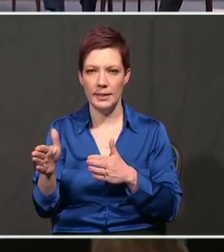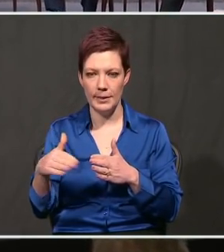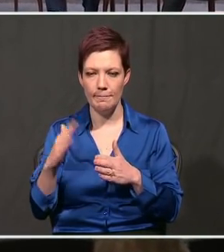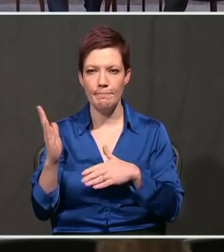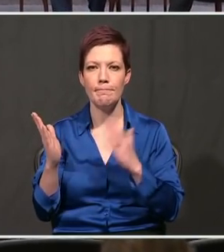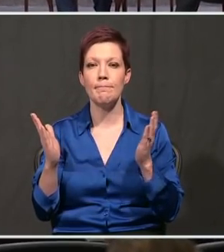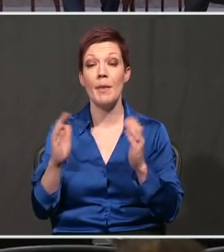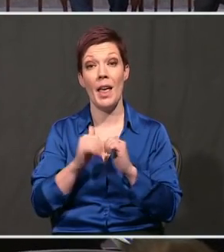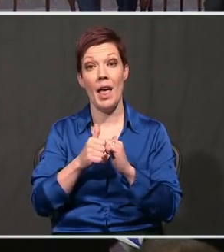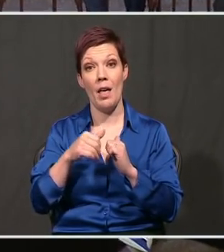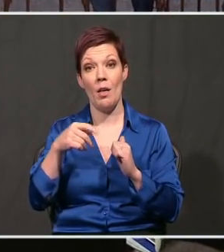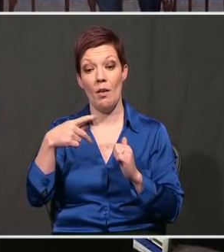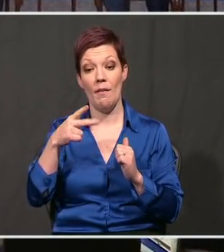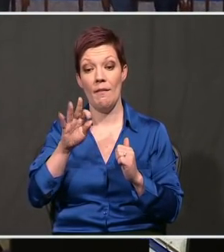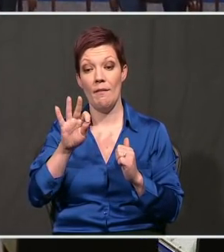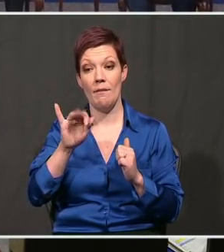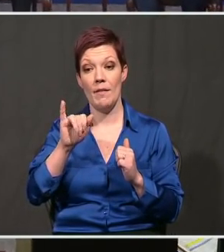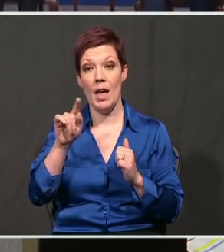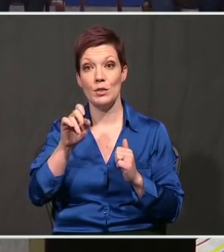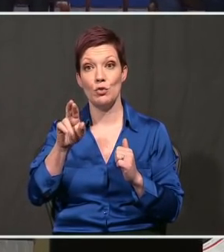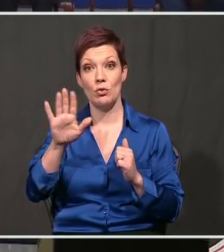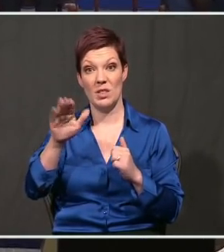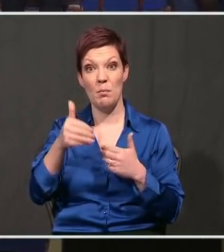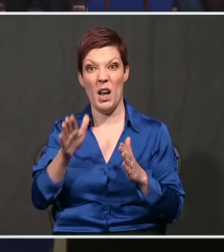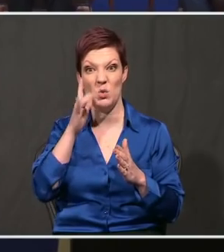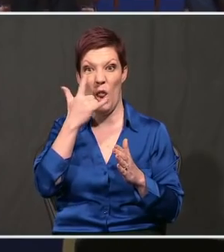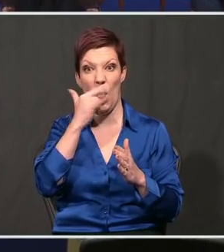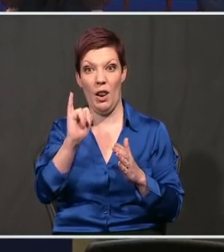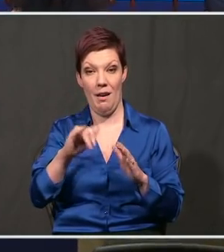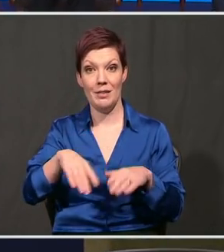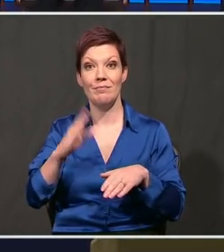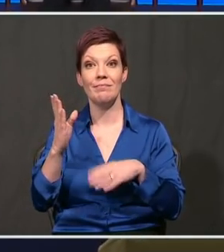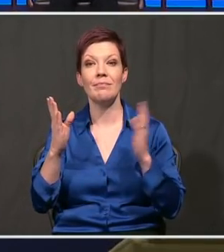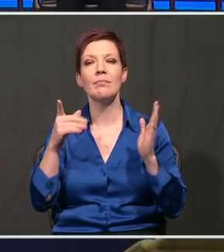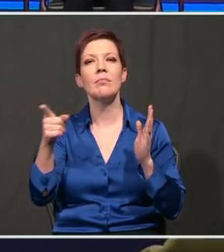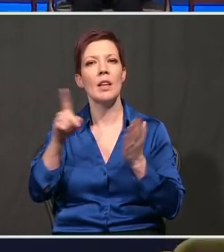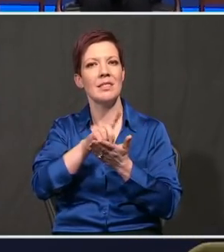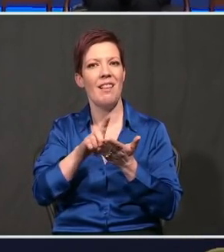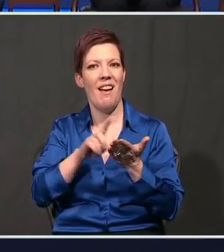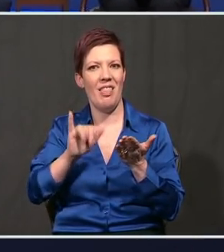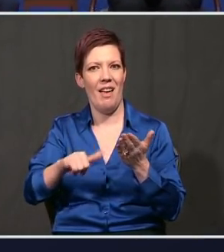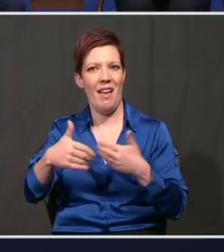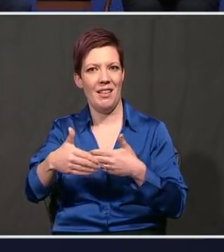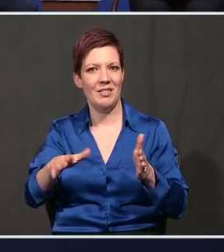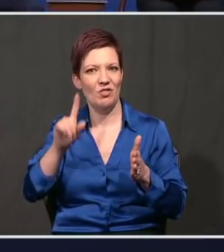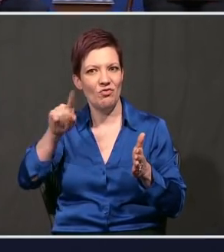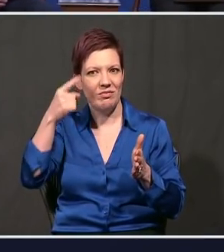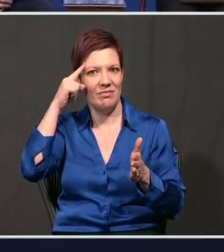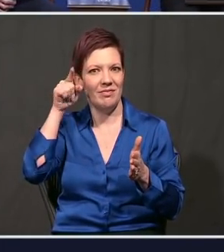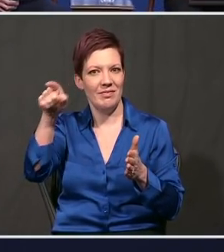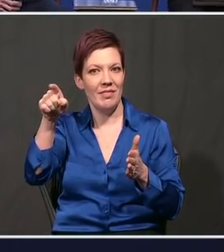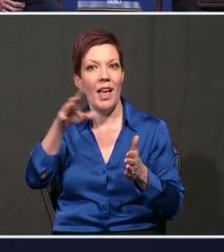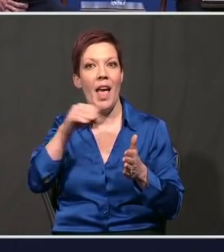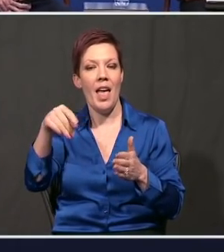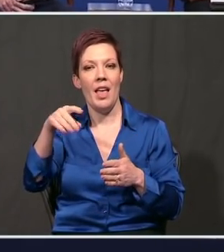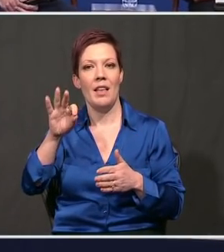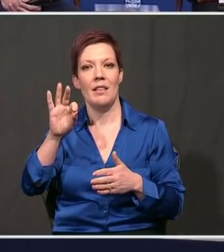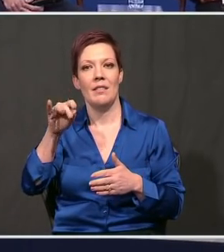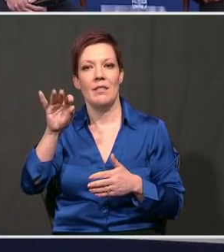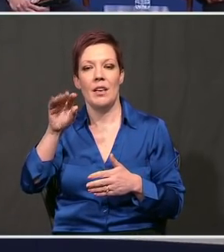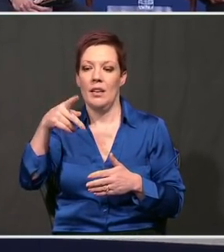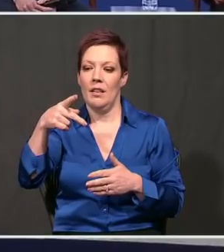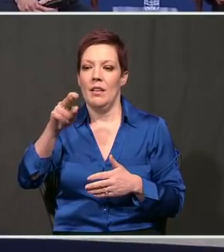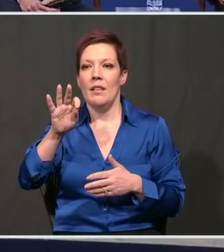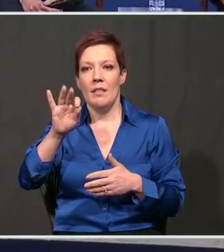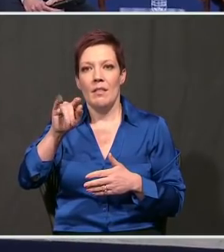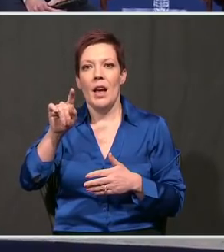how Pfizer's box will be shipped. Pfizer has designed this package exclusively for them and for the Pfizer vaccine. There's